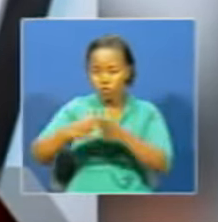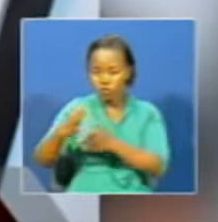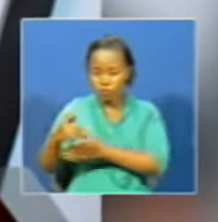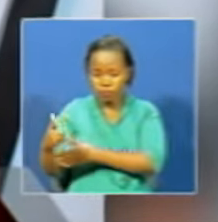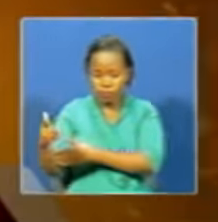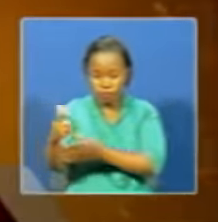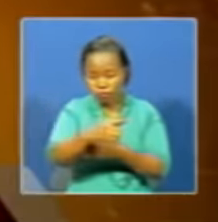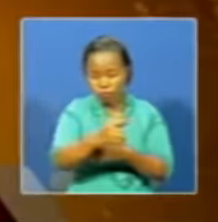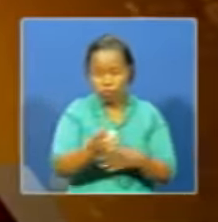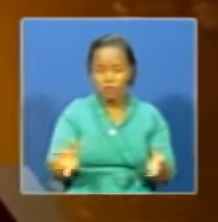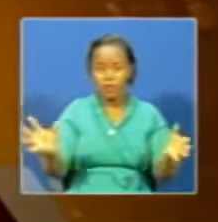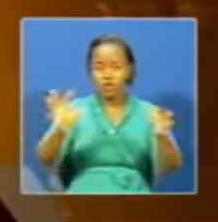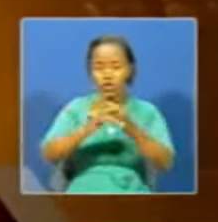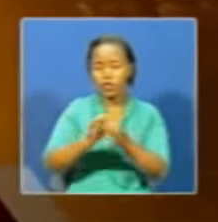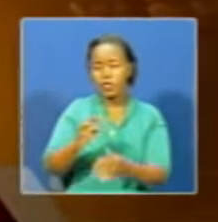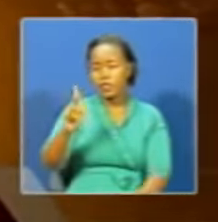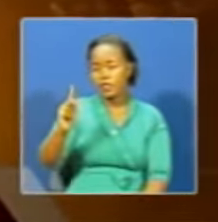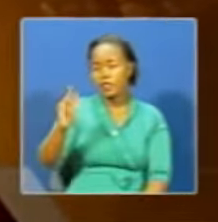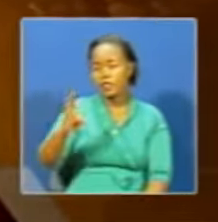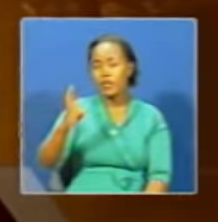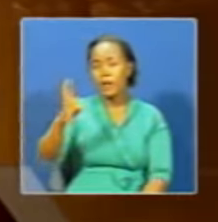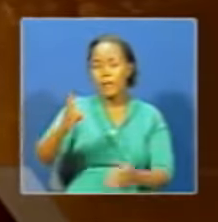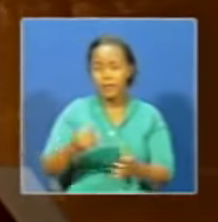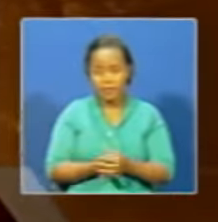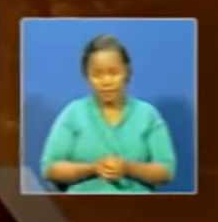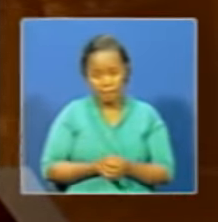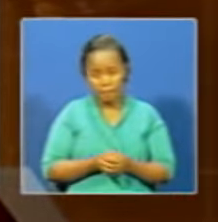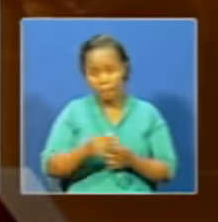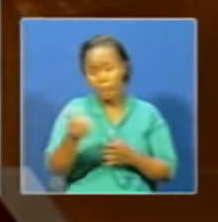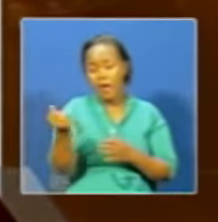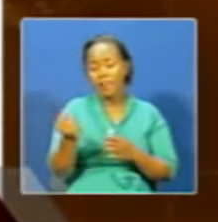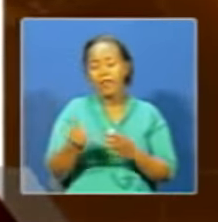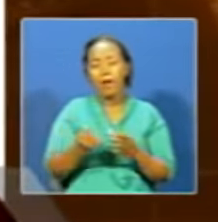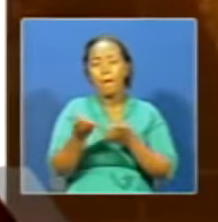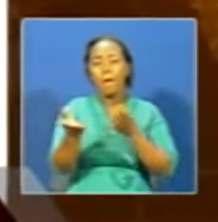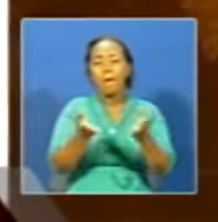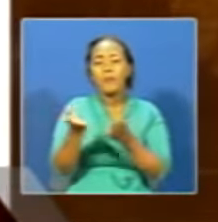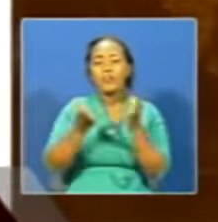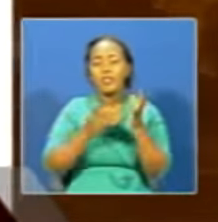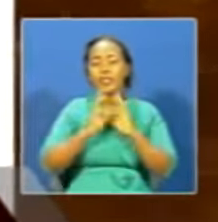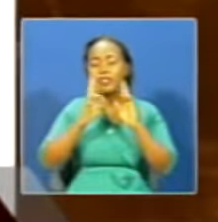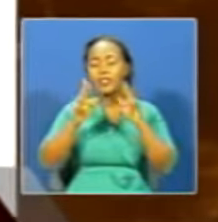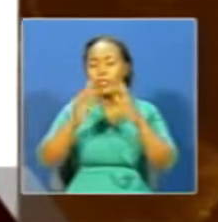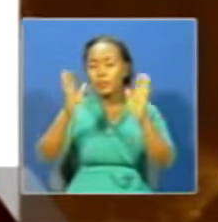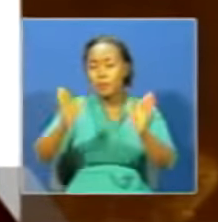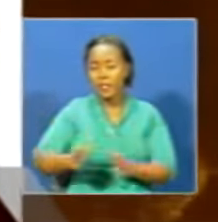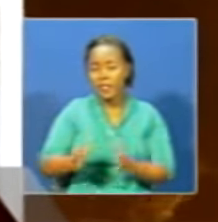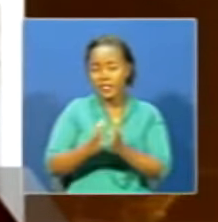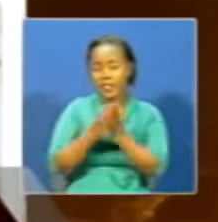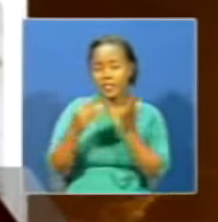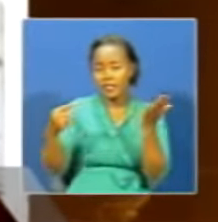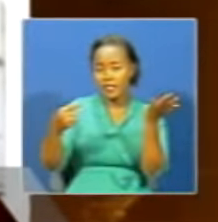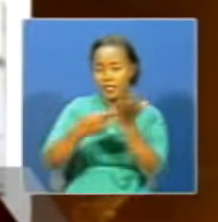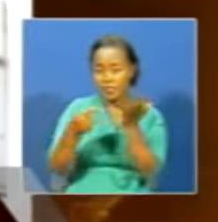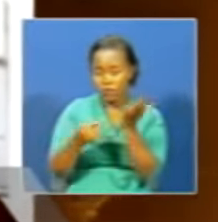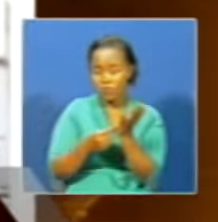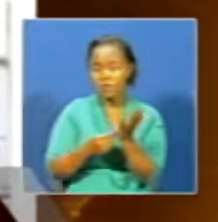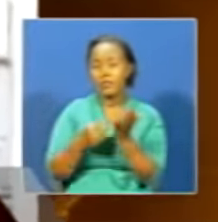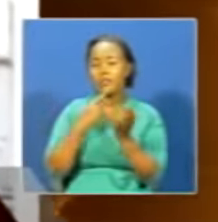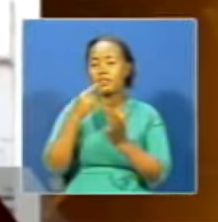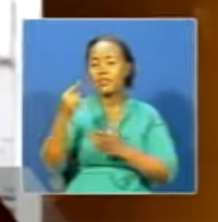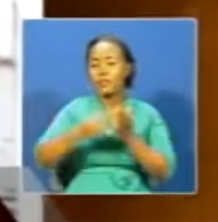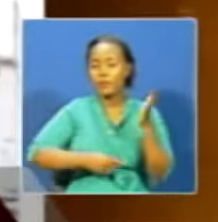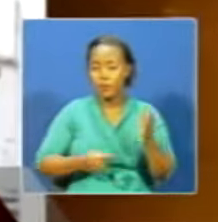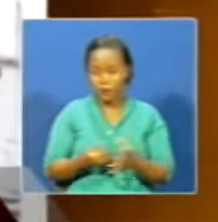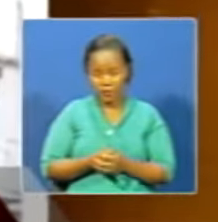KBC team. KBC business news editor Stanley Wabomba and digital news editor Hunja Masharia on